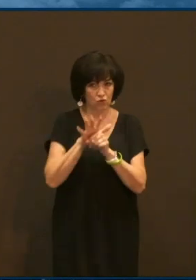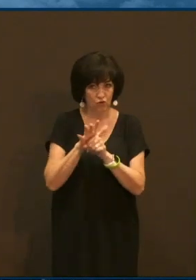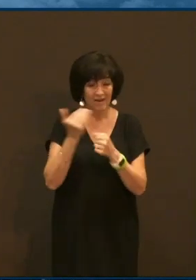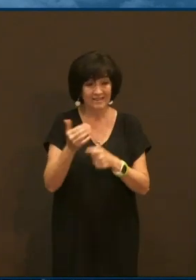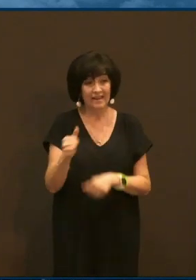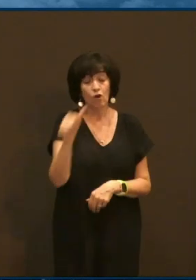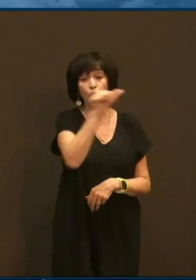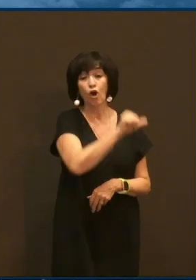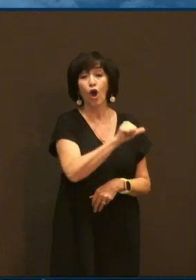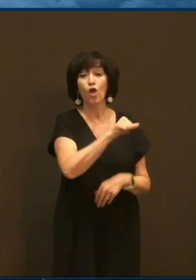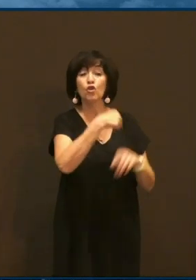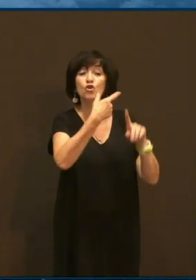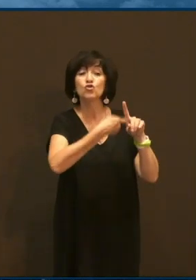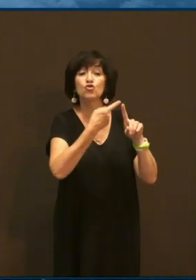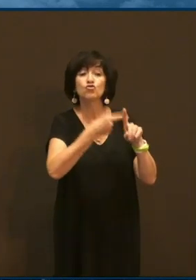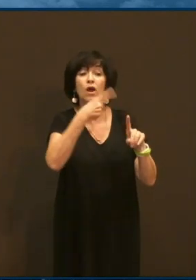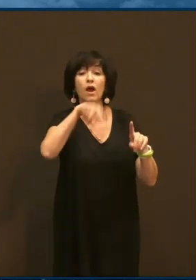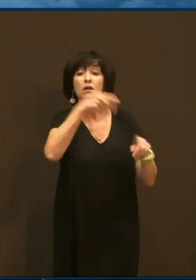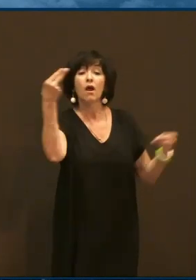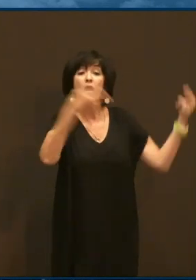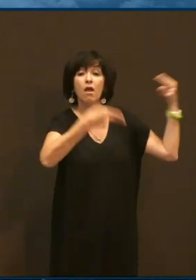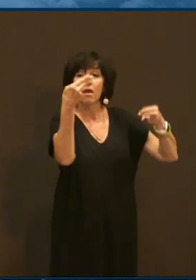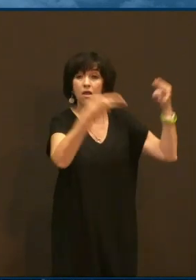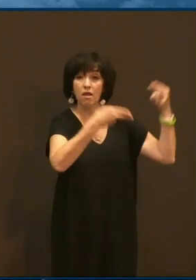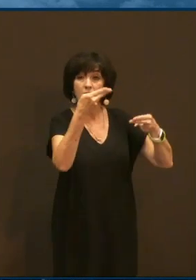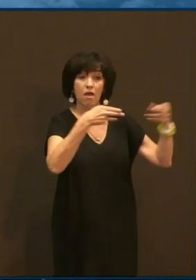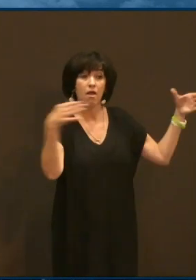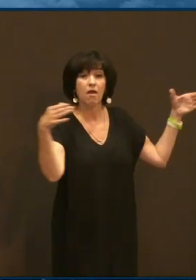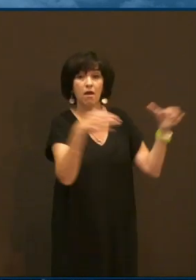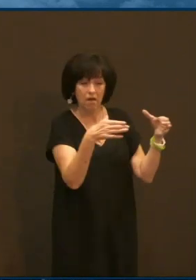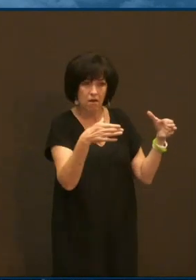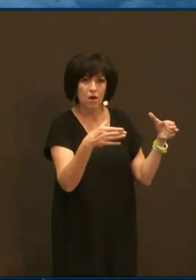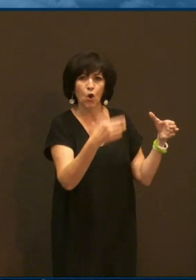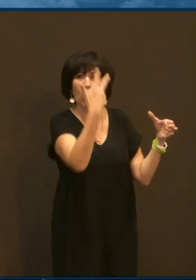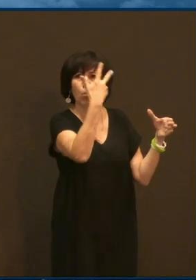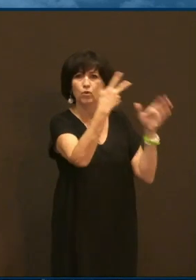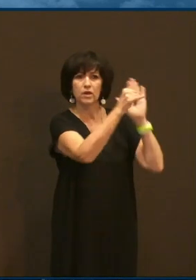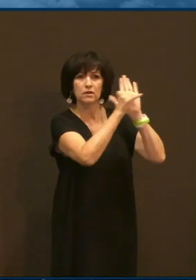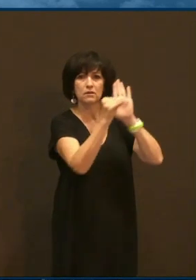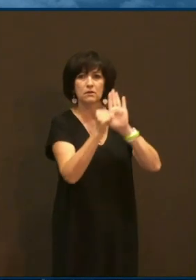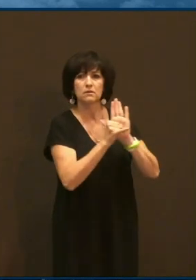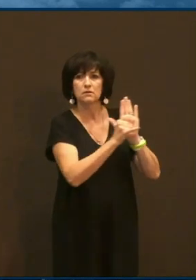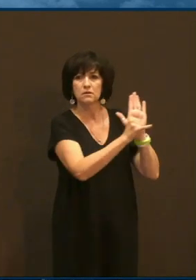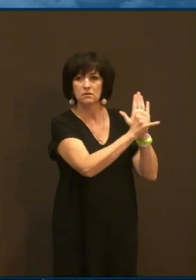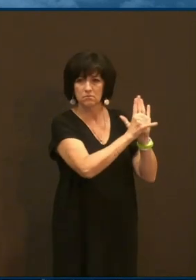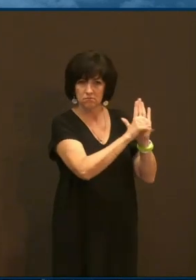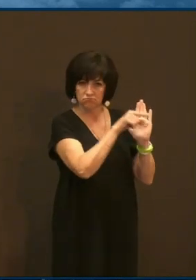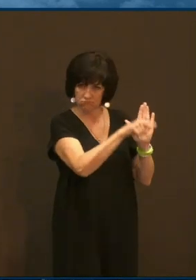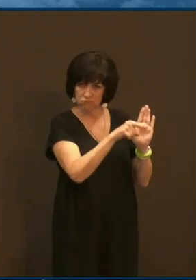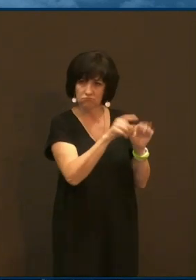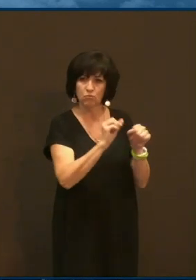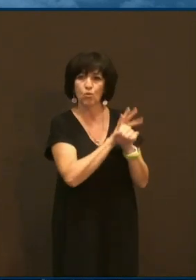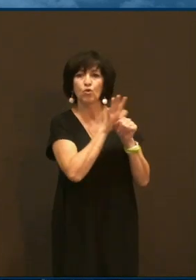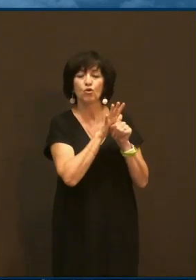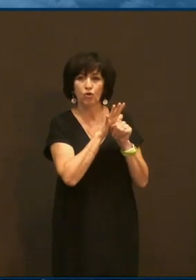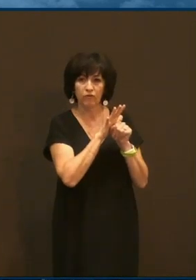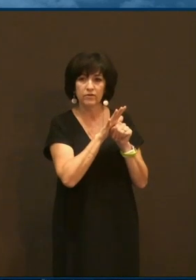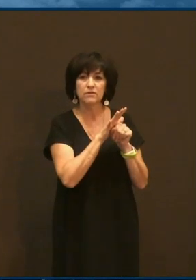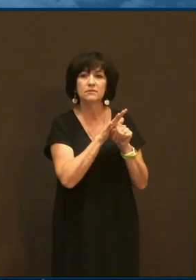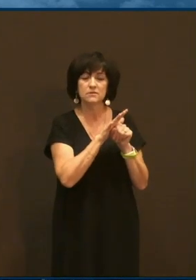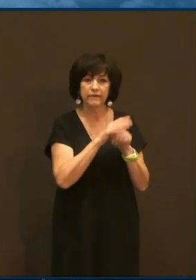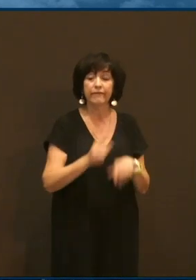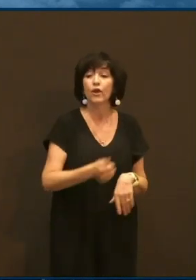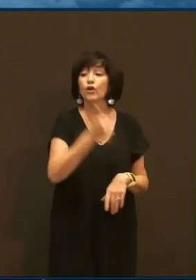have tested positive, and there's another unrelated case who also attended Beach